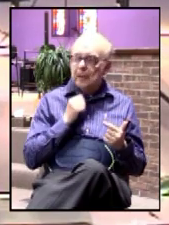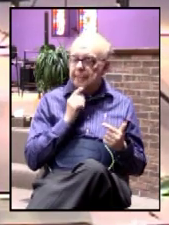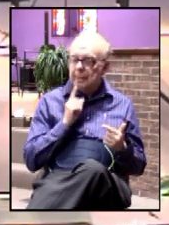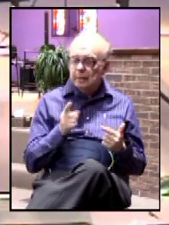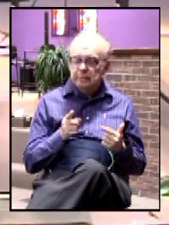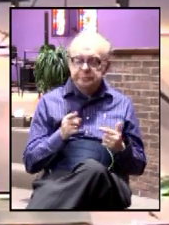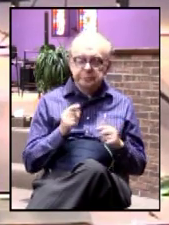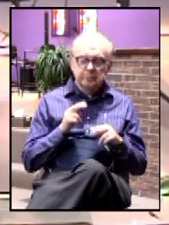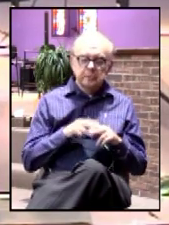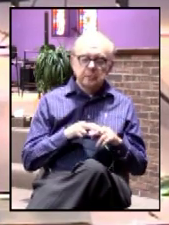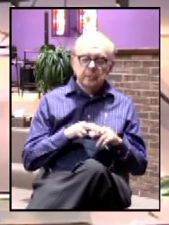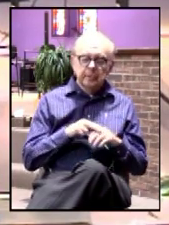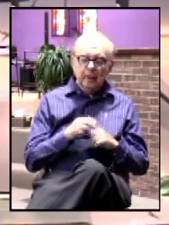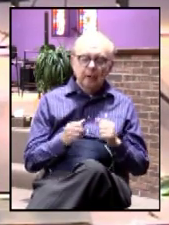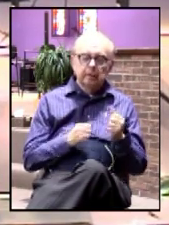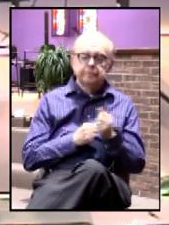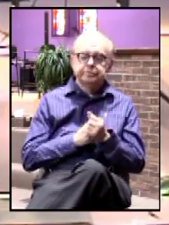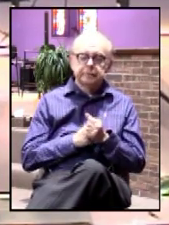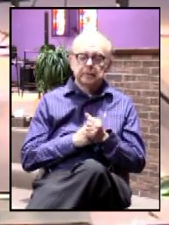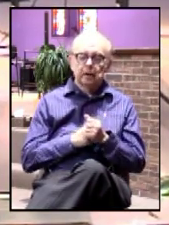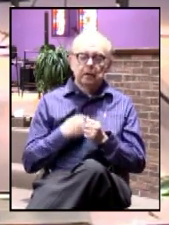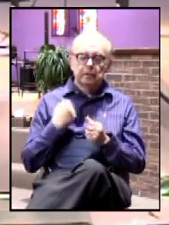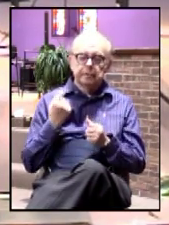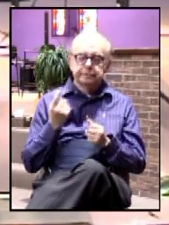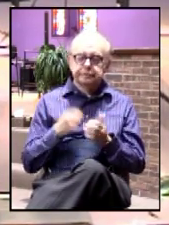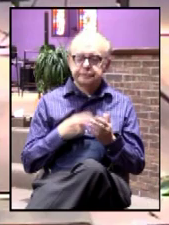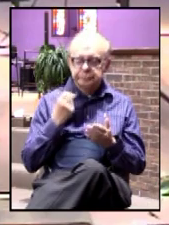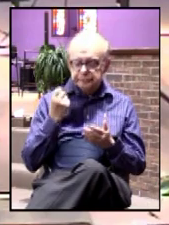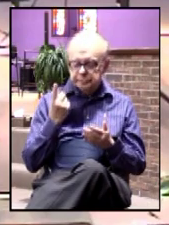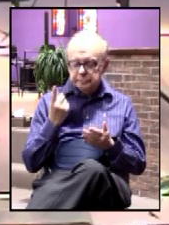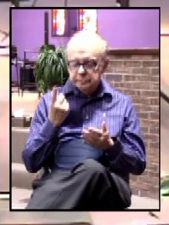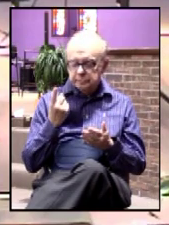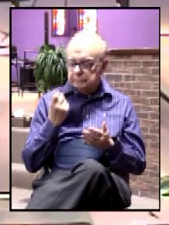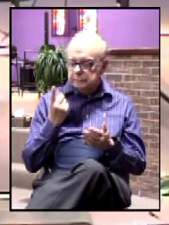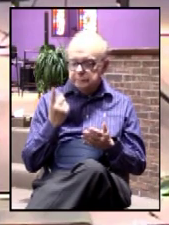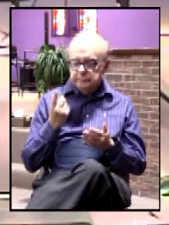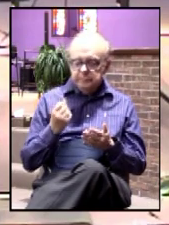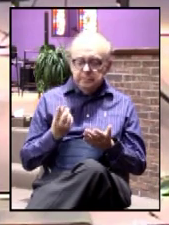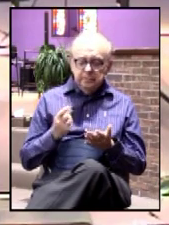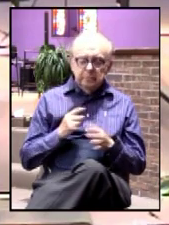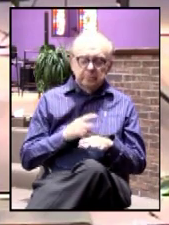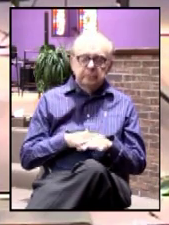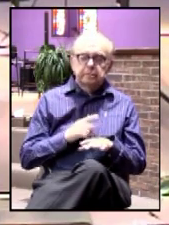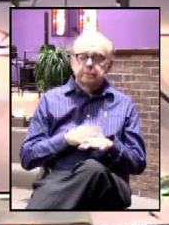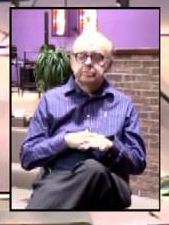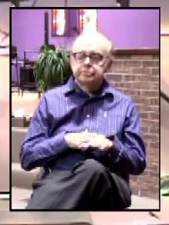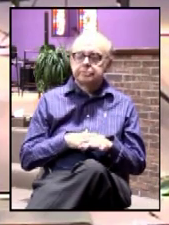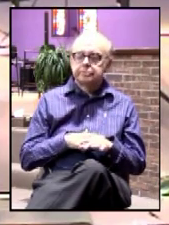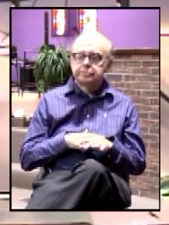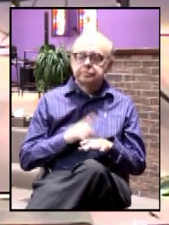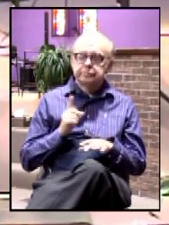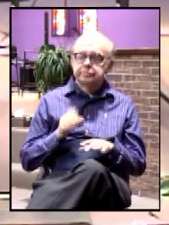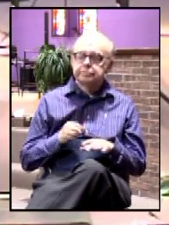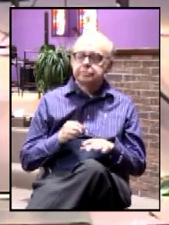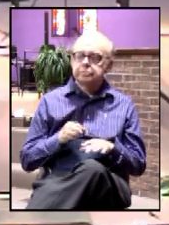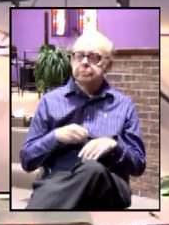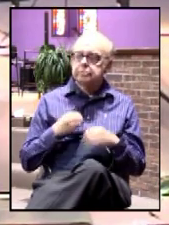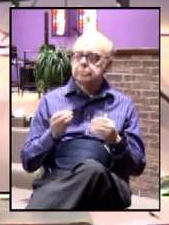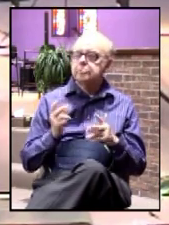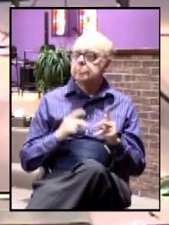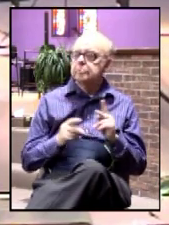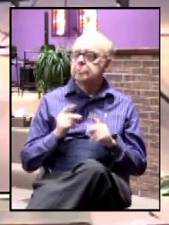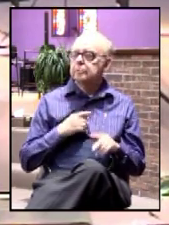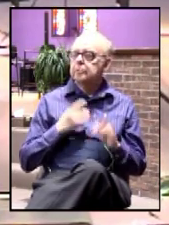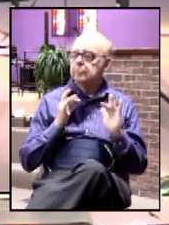Not reality of sitting behind here. But what we fail to realize is that so many times we need to give